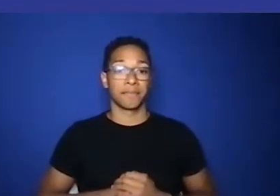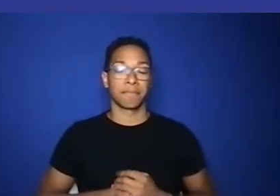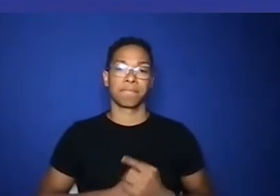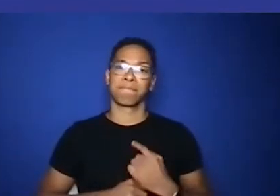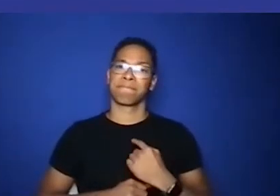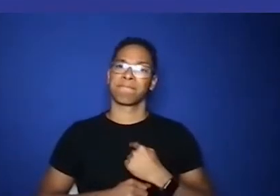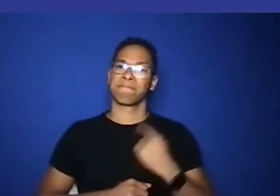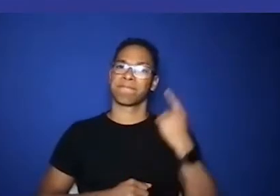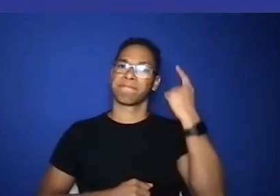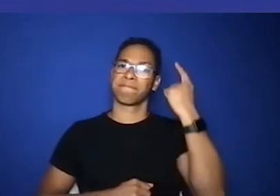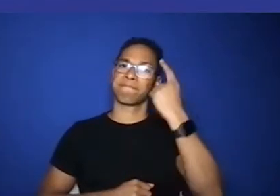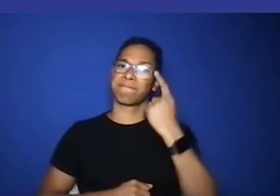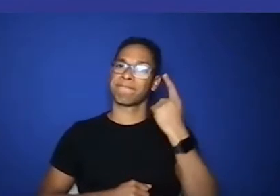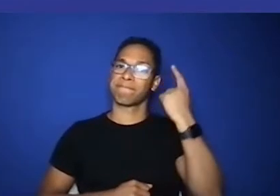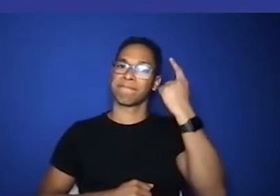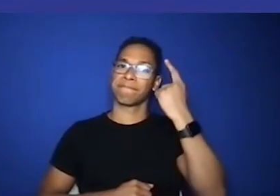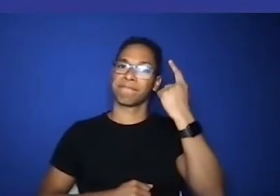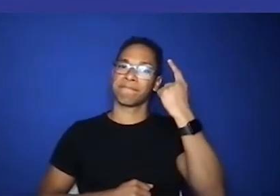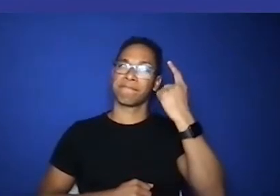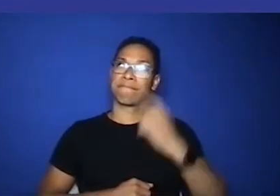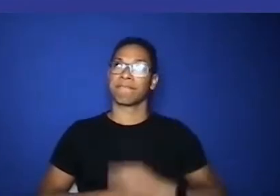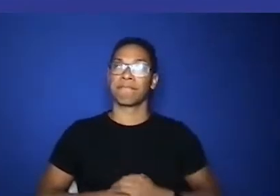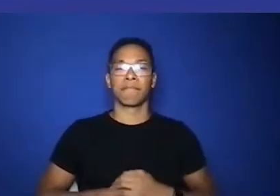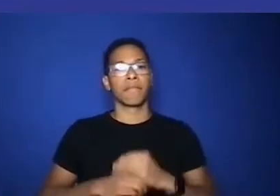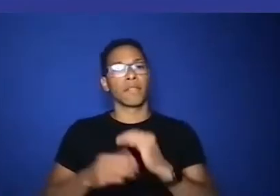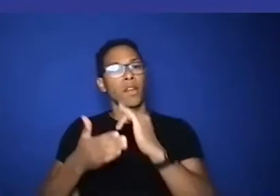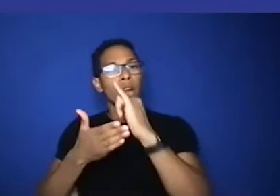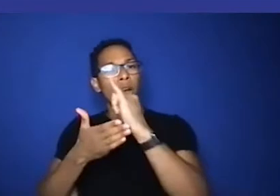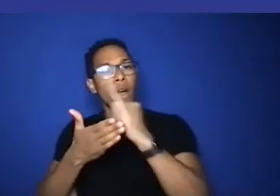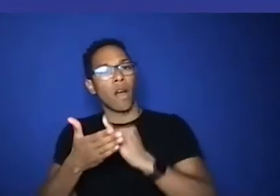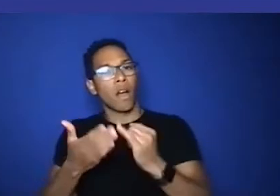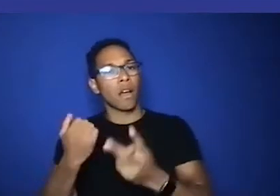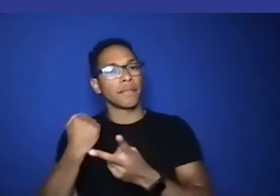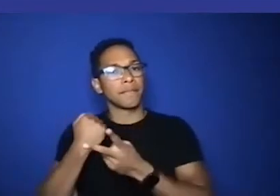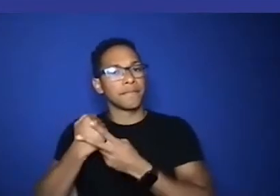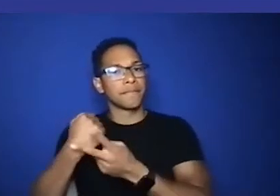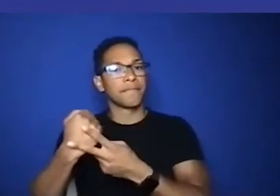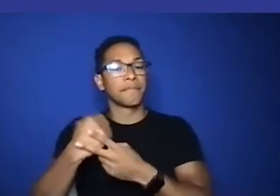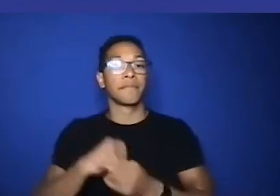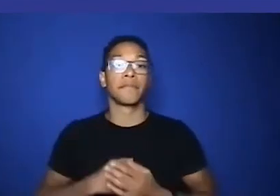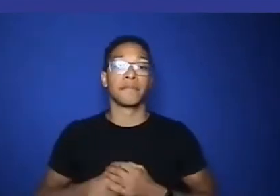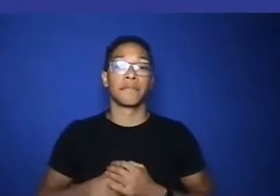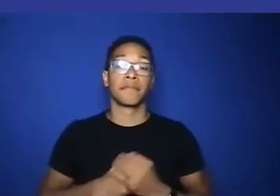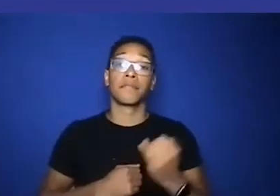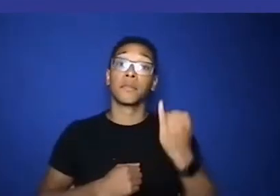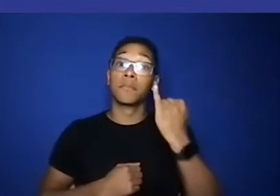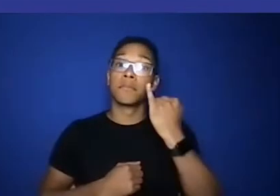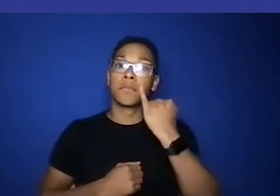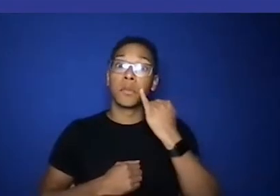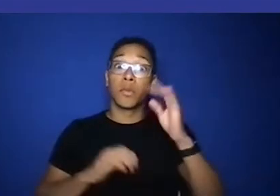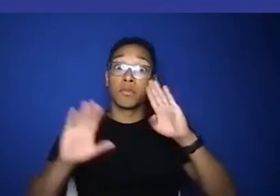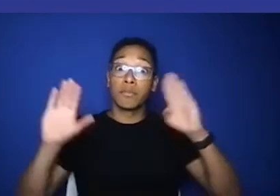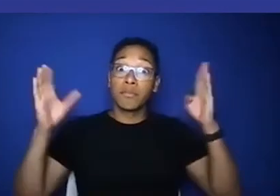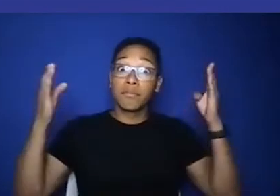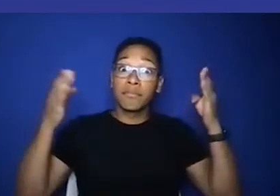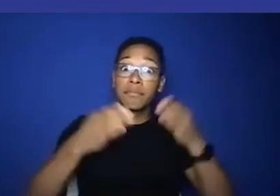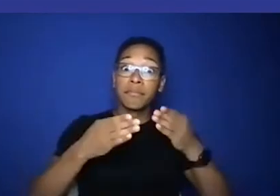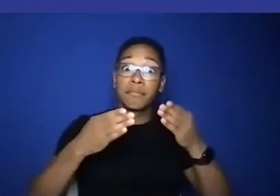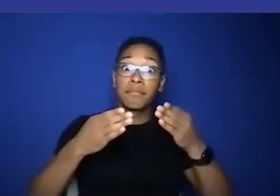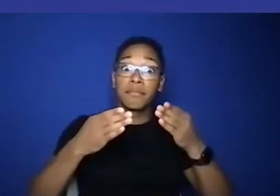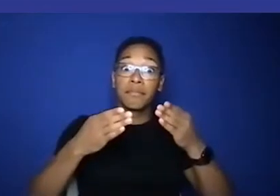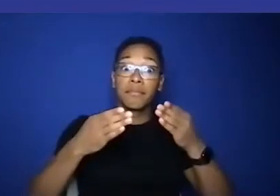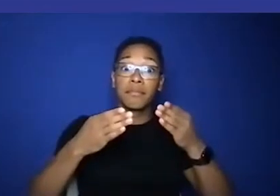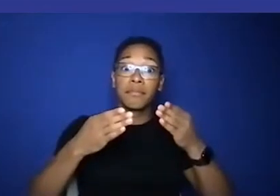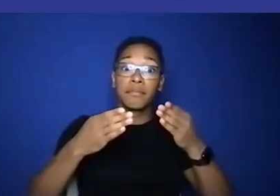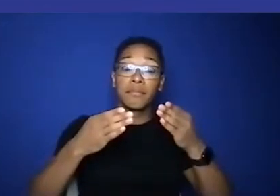Like I think of artists' archives, for example, and how if a focus on I think about